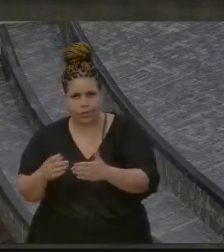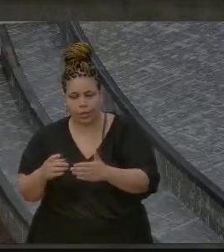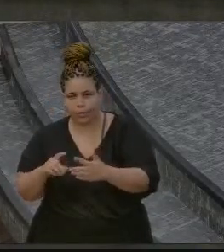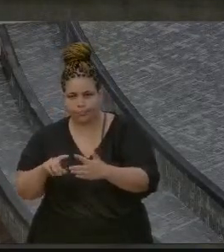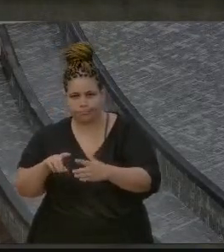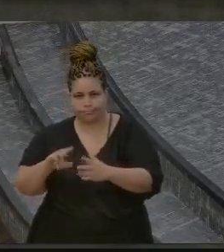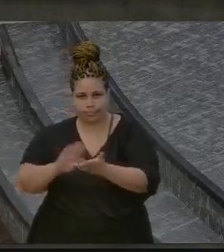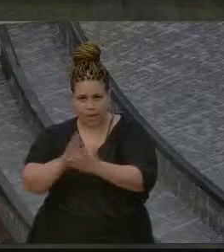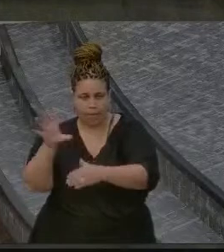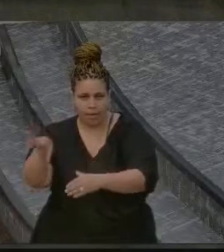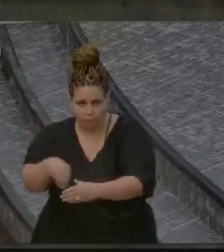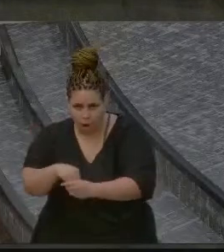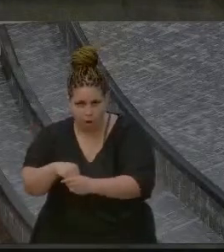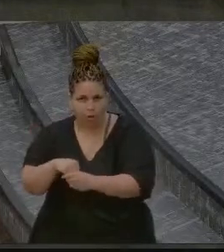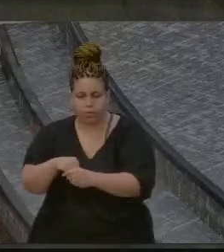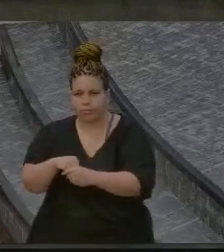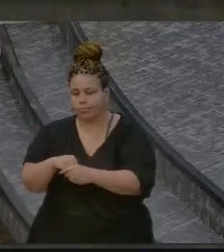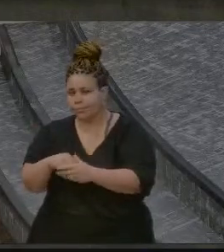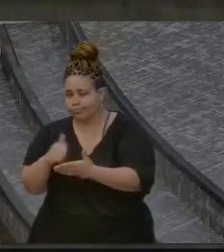am just